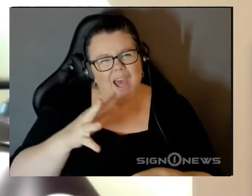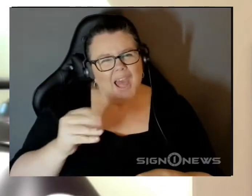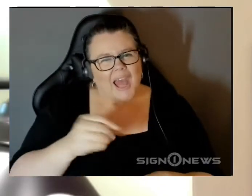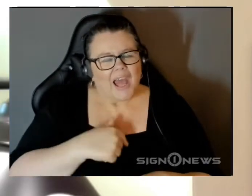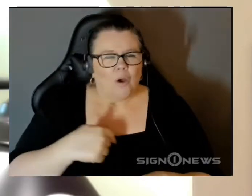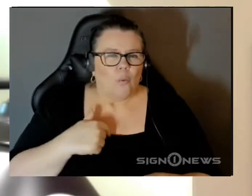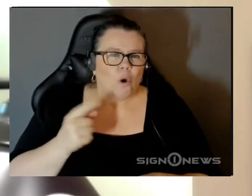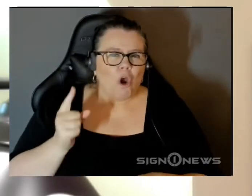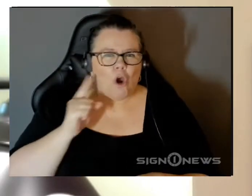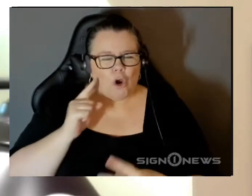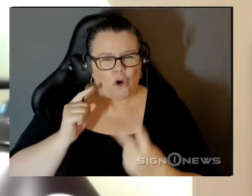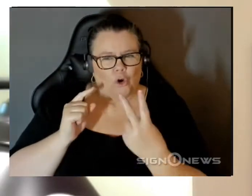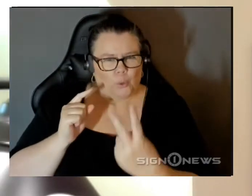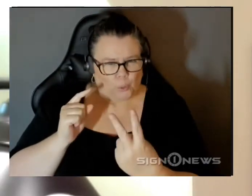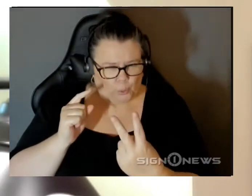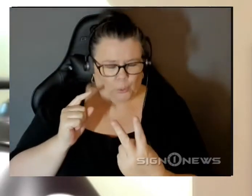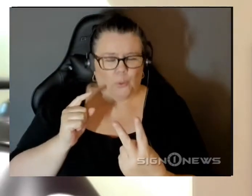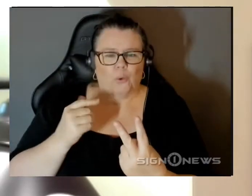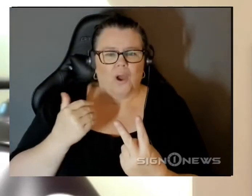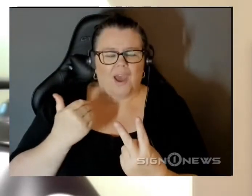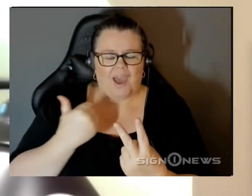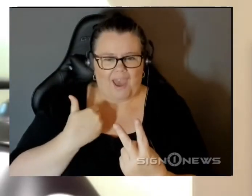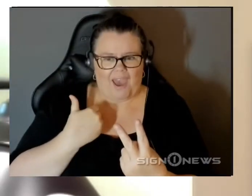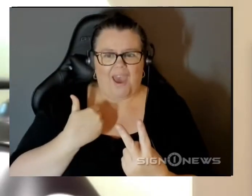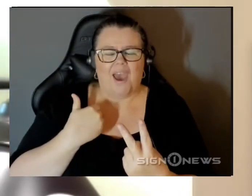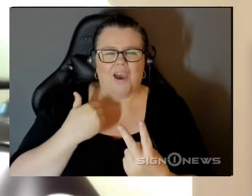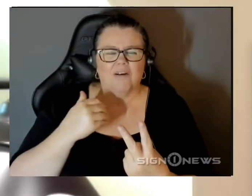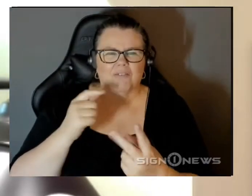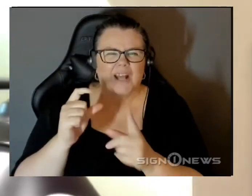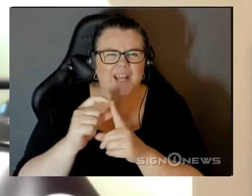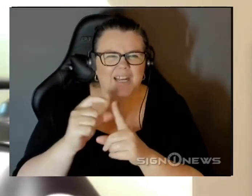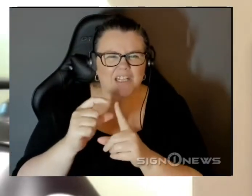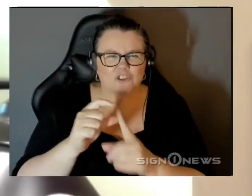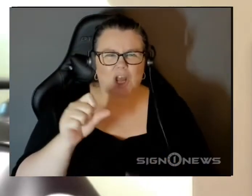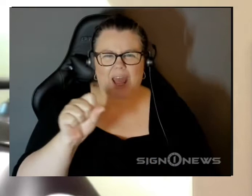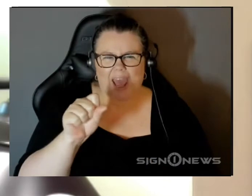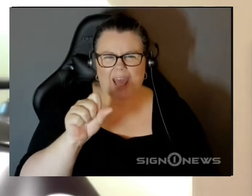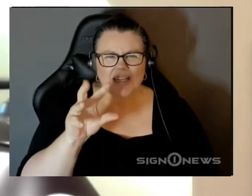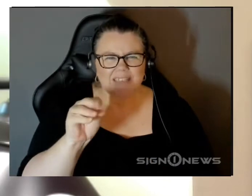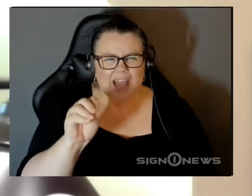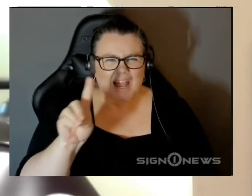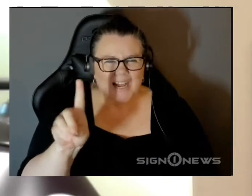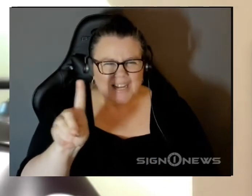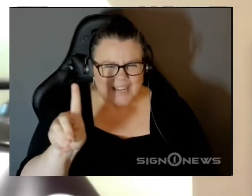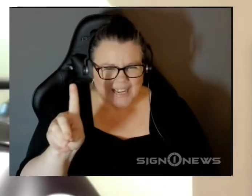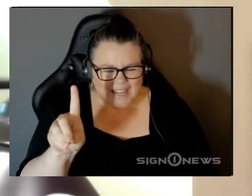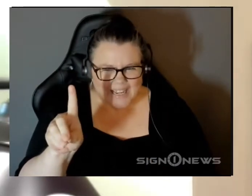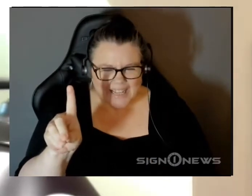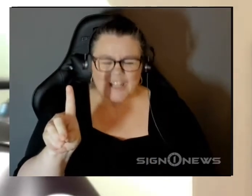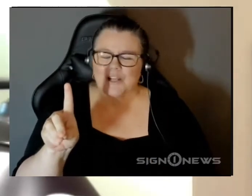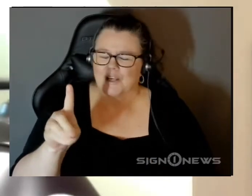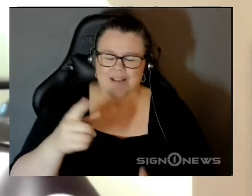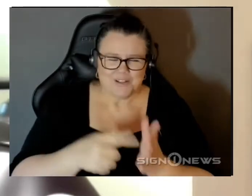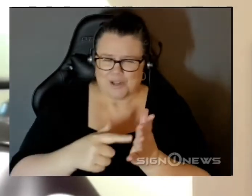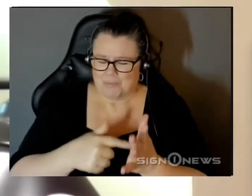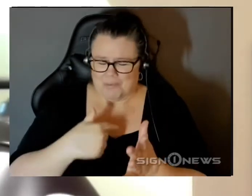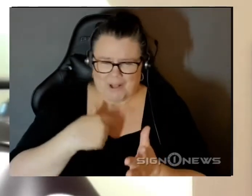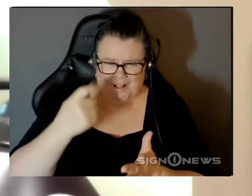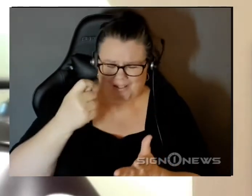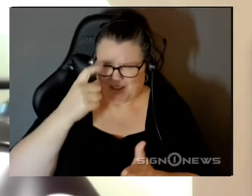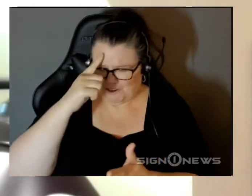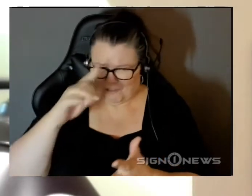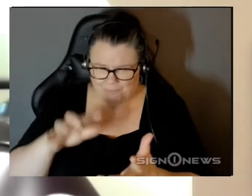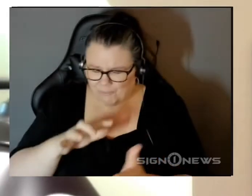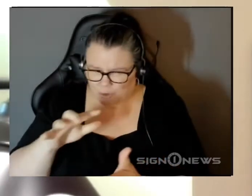S and D. And I know sometimes in my head when I'm not focused very well, I'll just mix them up in my head, but we'll be